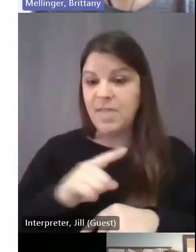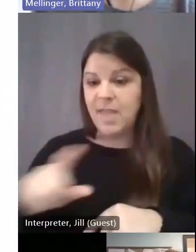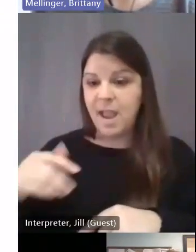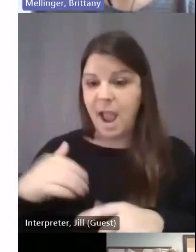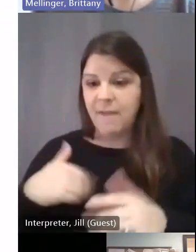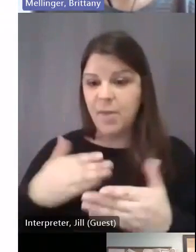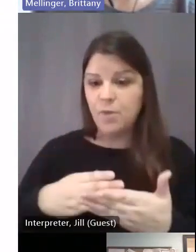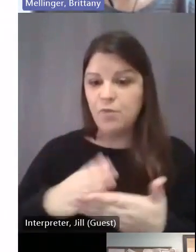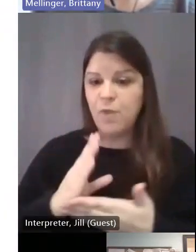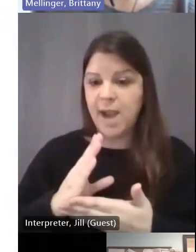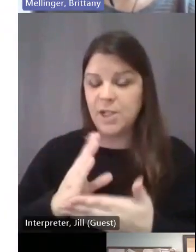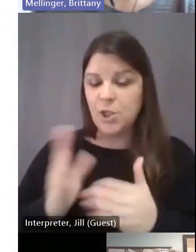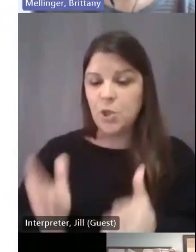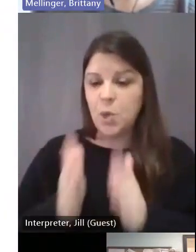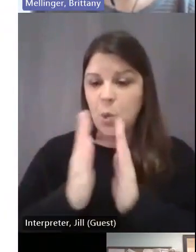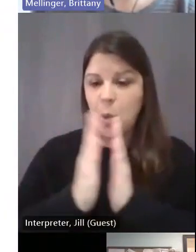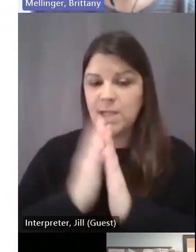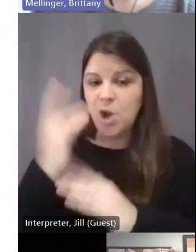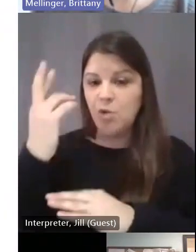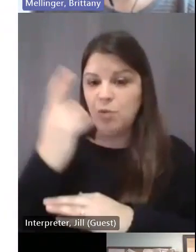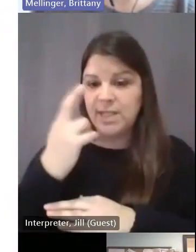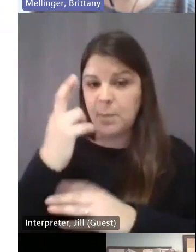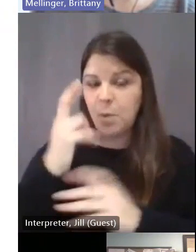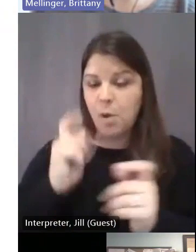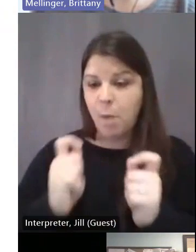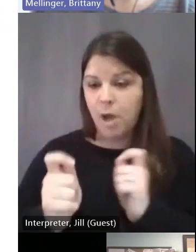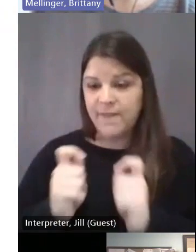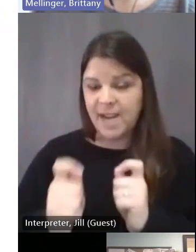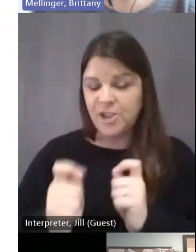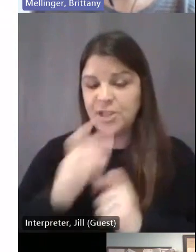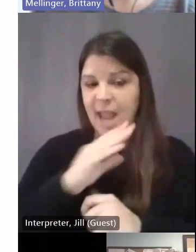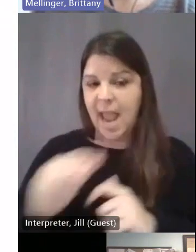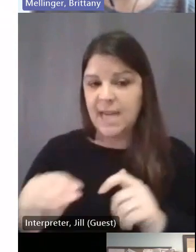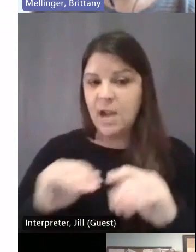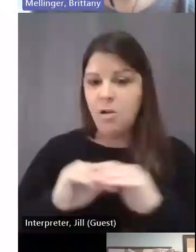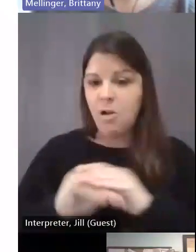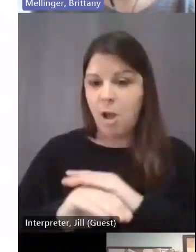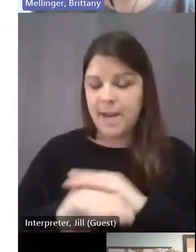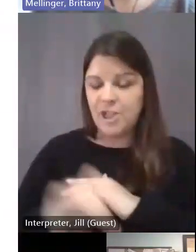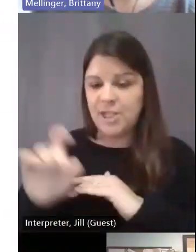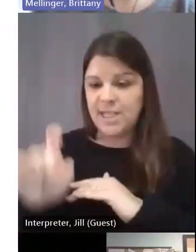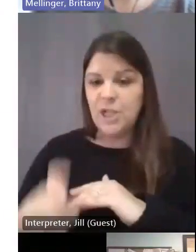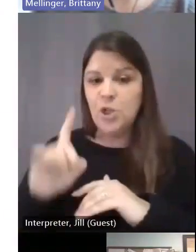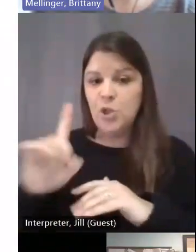to request reasonable modifications and accommodations that they need in order to use and enjoy their